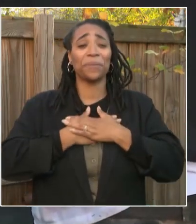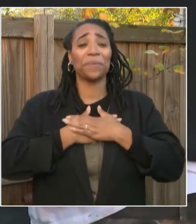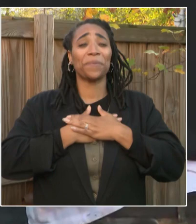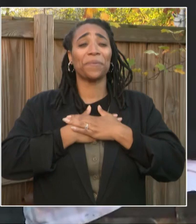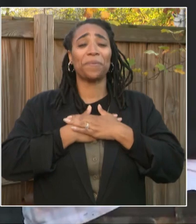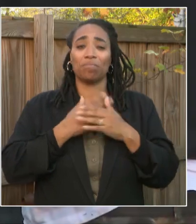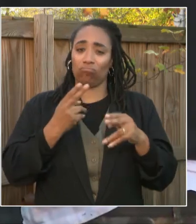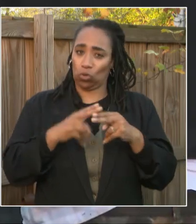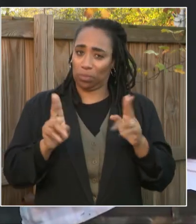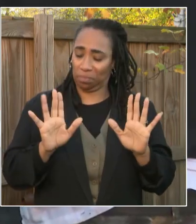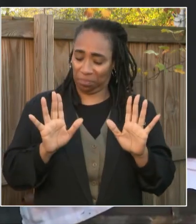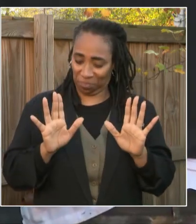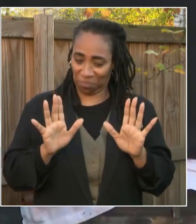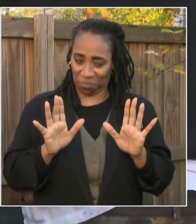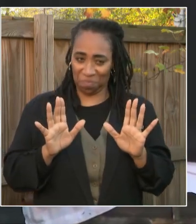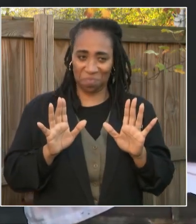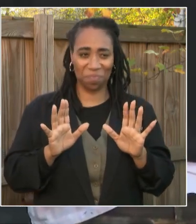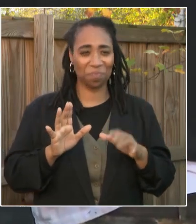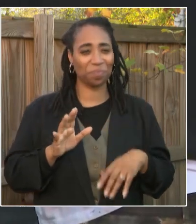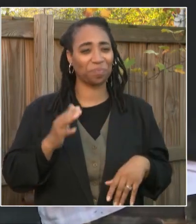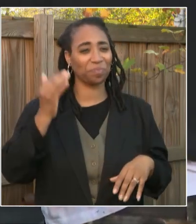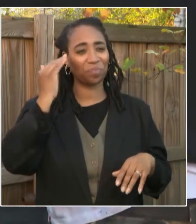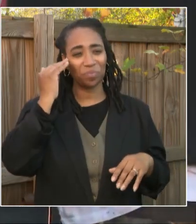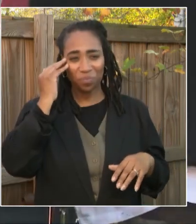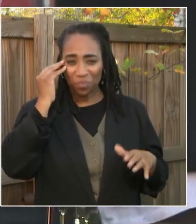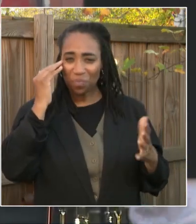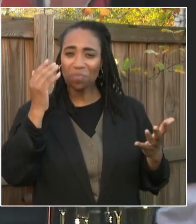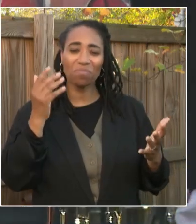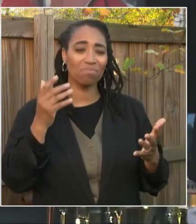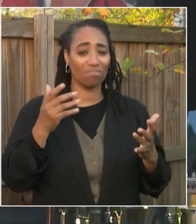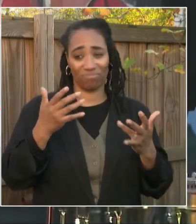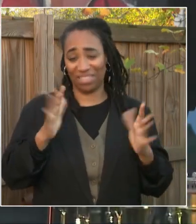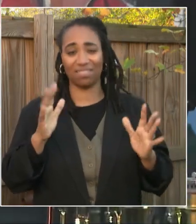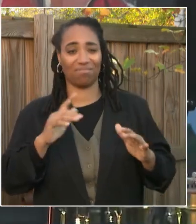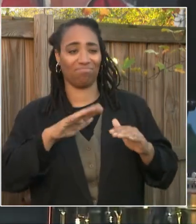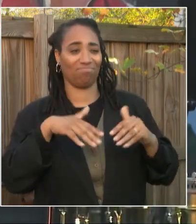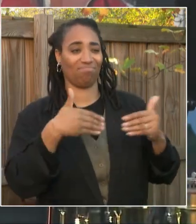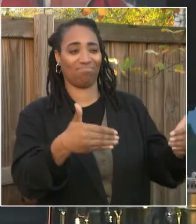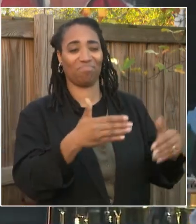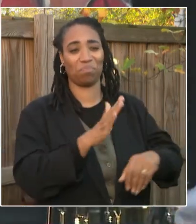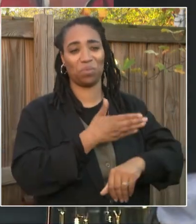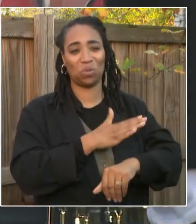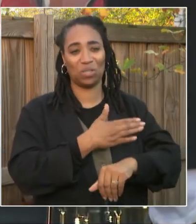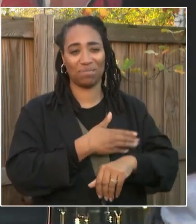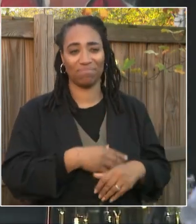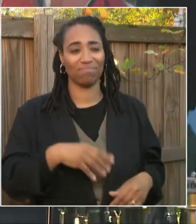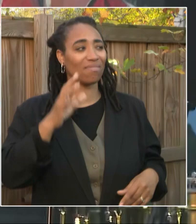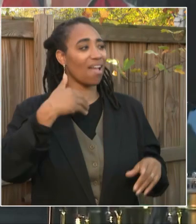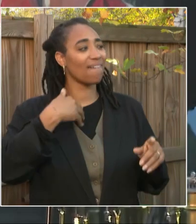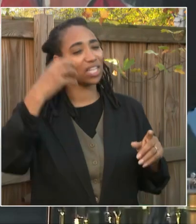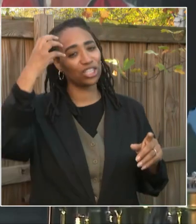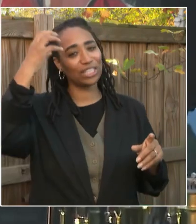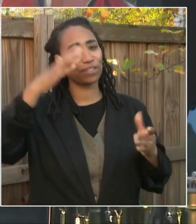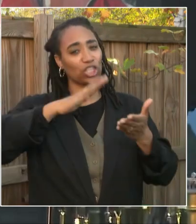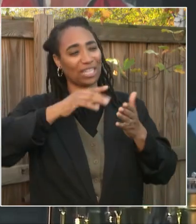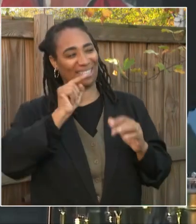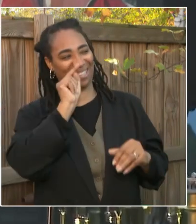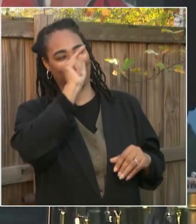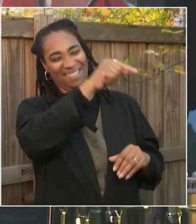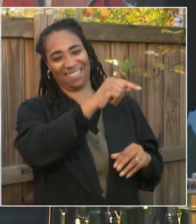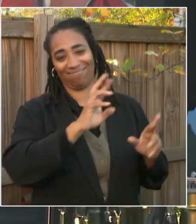I know we want to get right to the music and Chef Angie's amazing food. But I just wanted to say a few